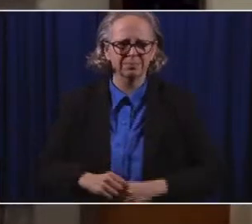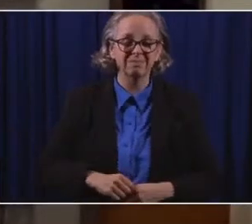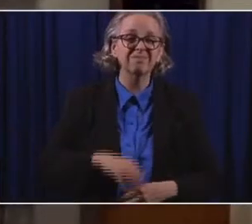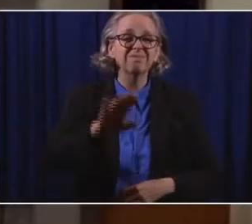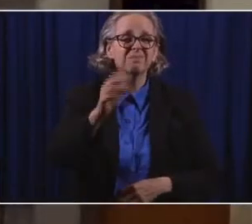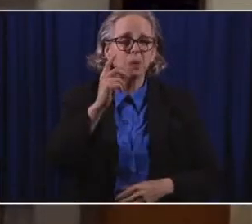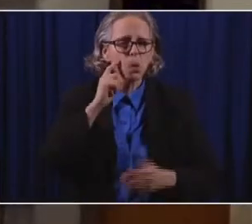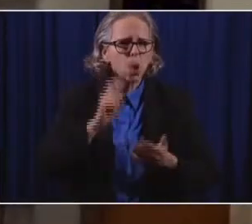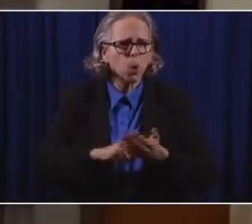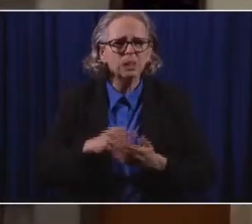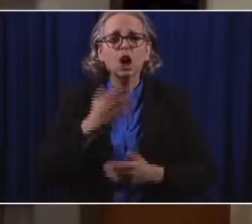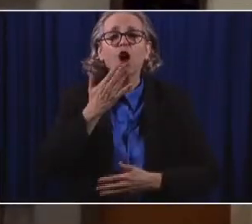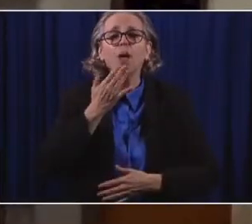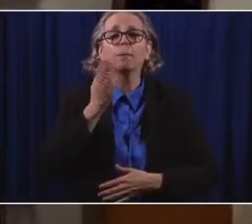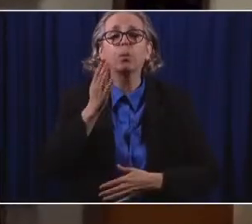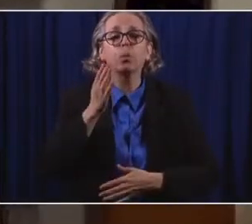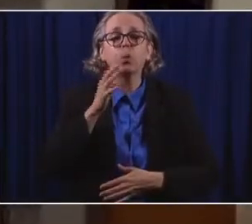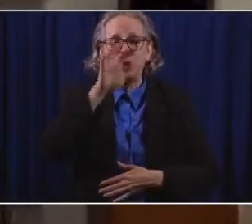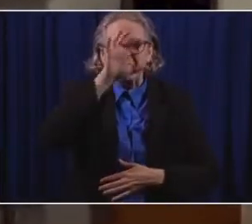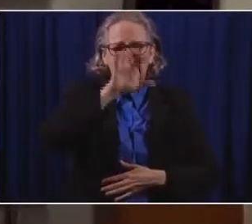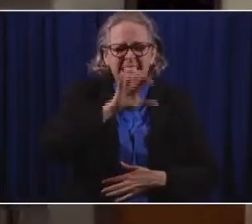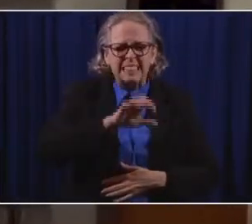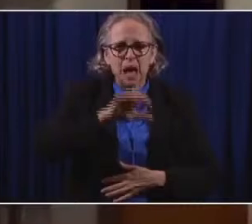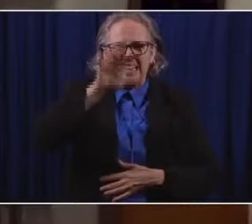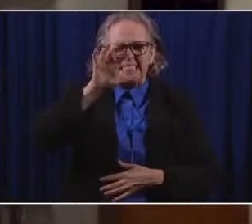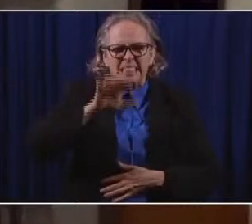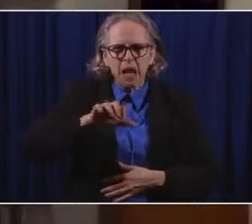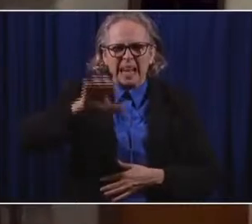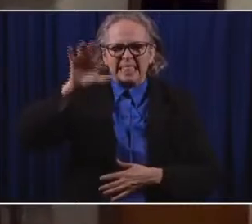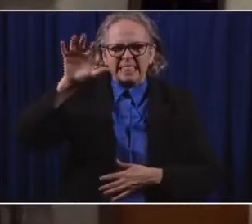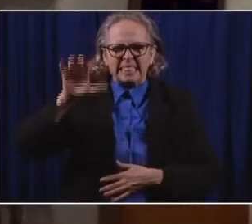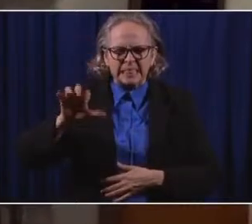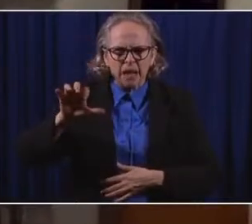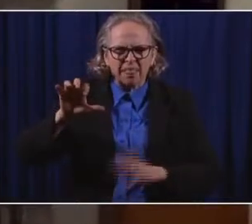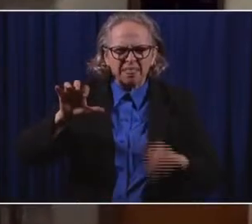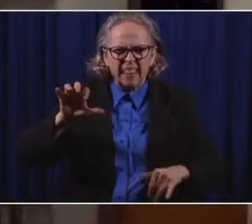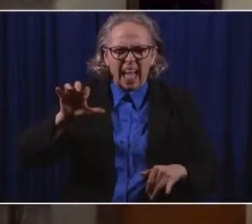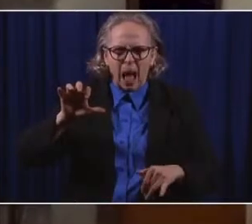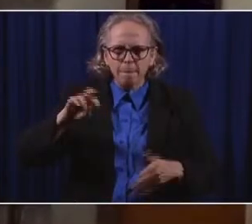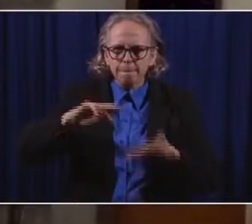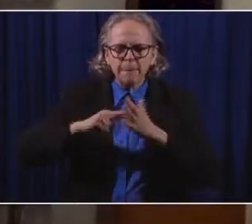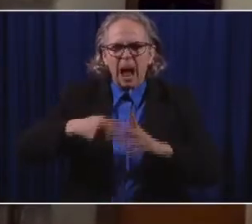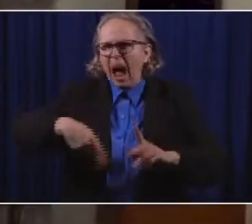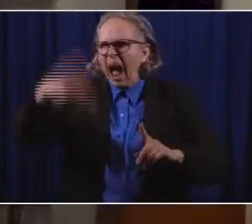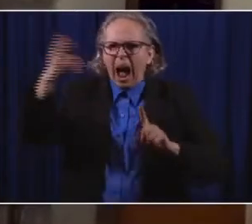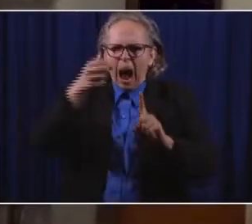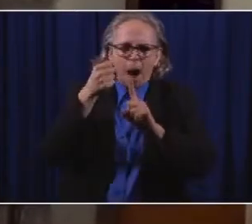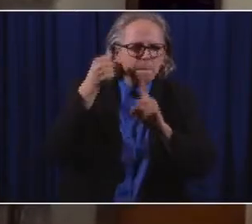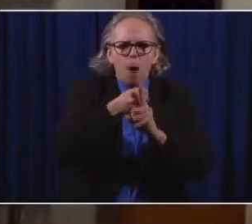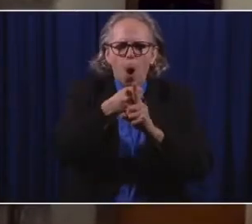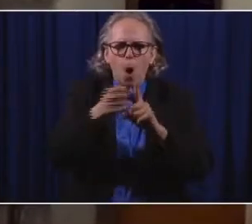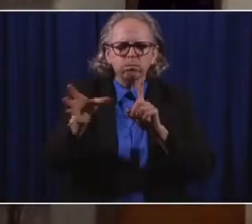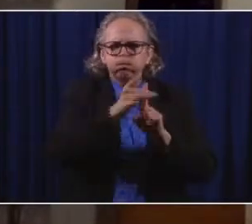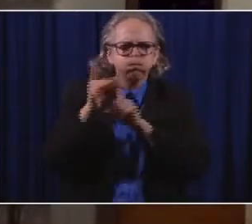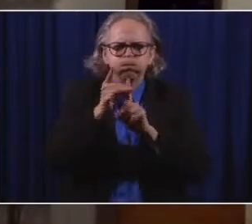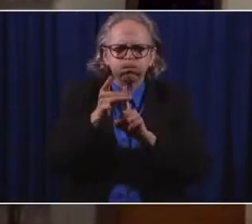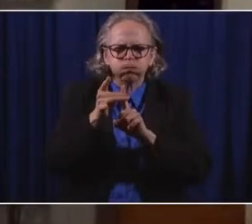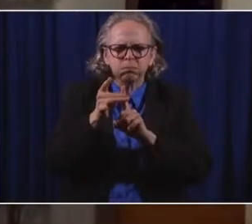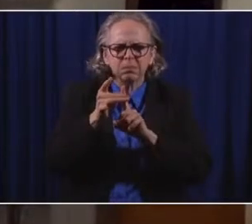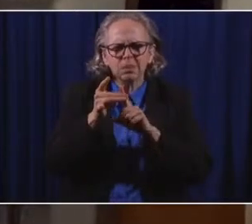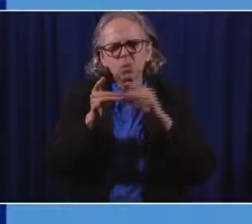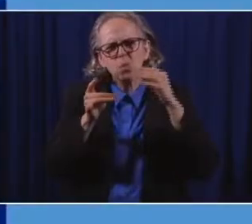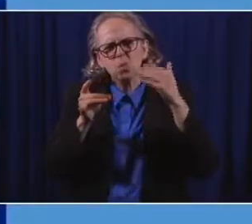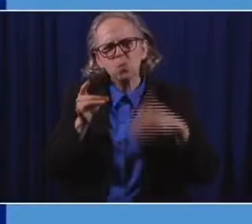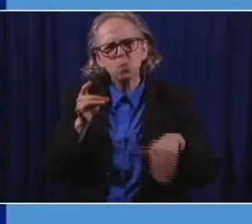week we have colored in blue all the counties that are high incident counties. These are counties that have a high